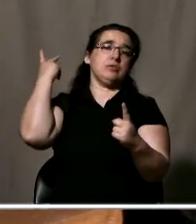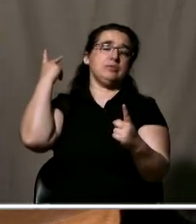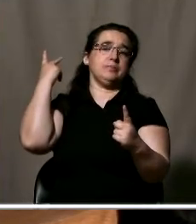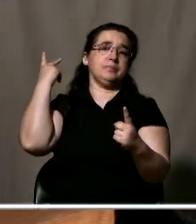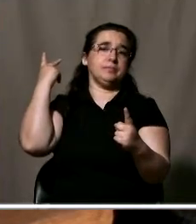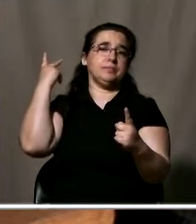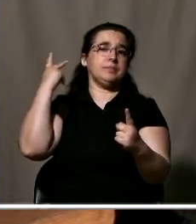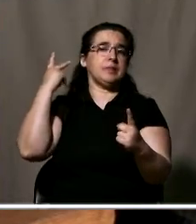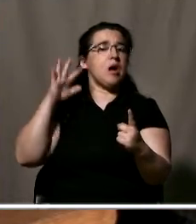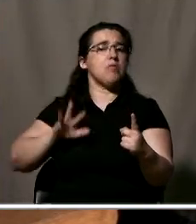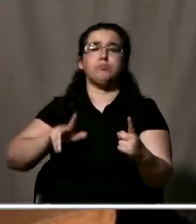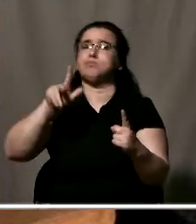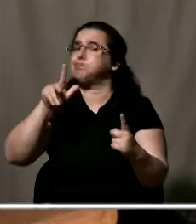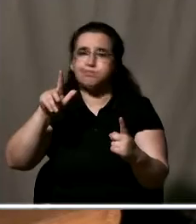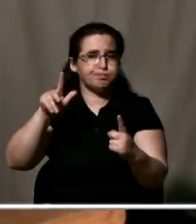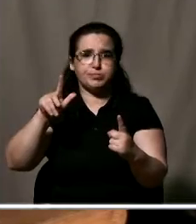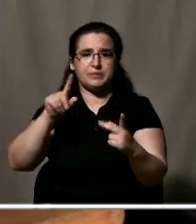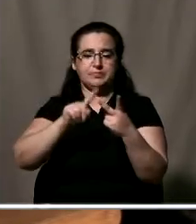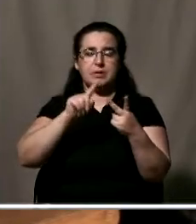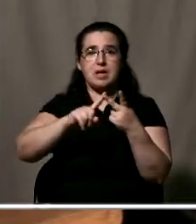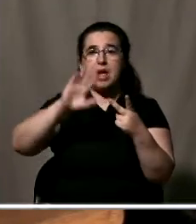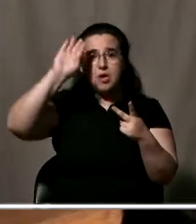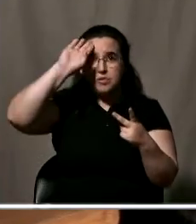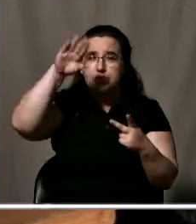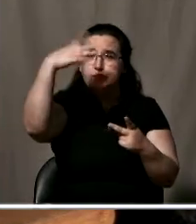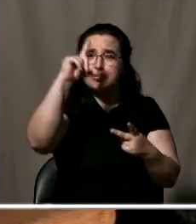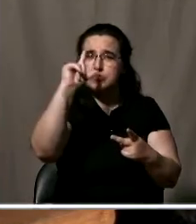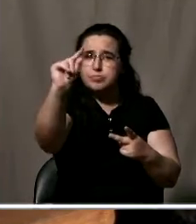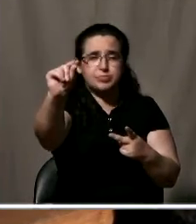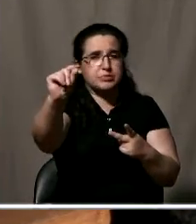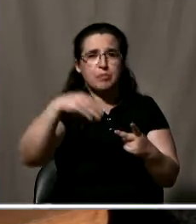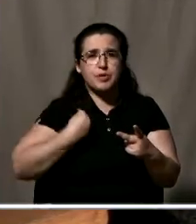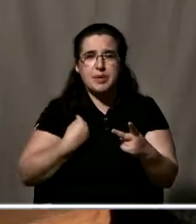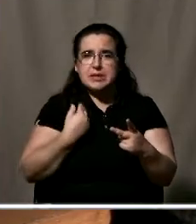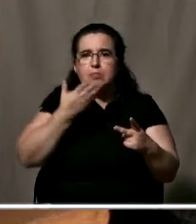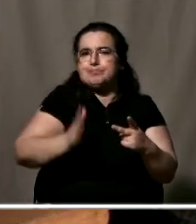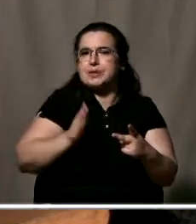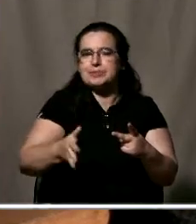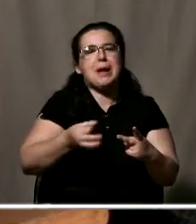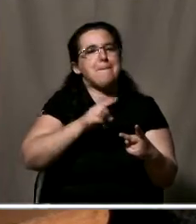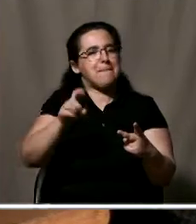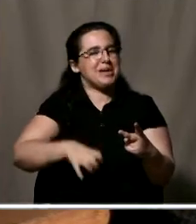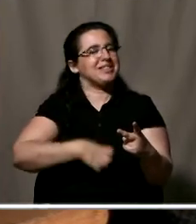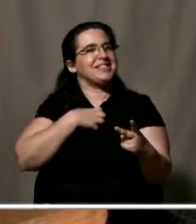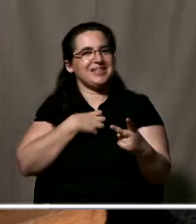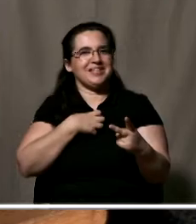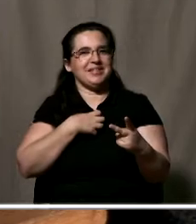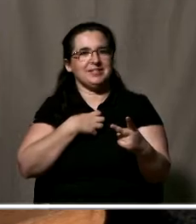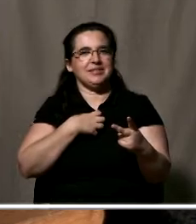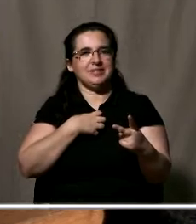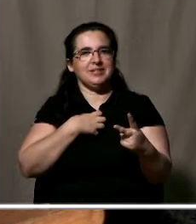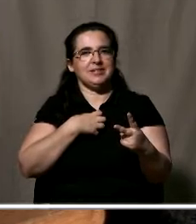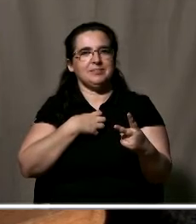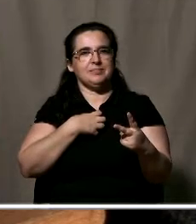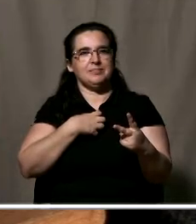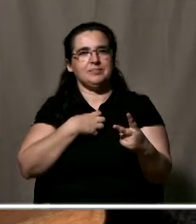fazer progresso. You don't worry about the future and have peace. Não se preocupem com o futuro e vão ter paz. And you do not look within. E